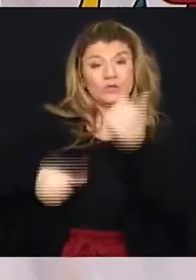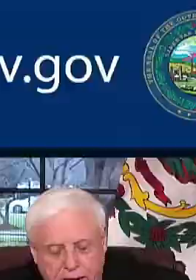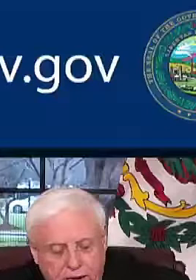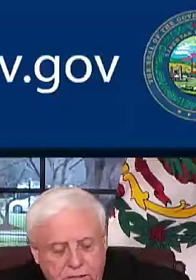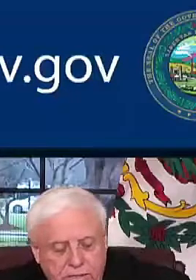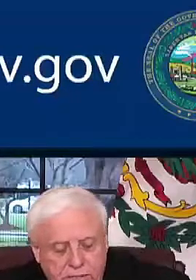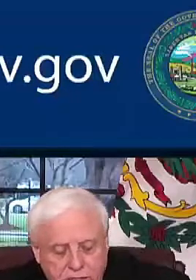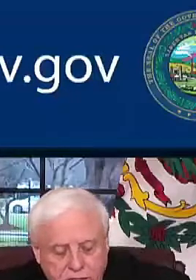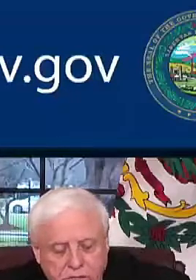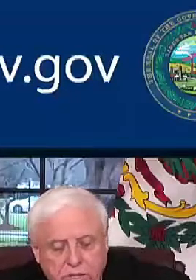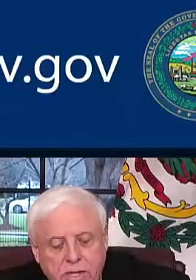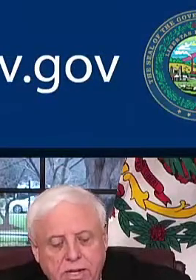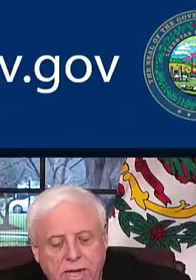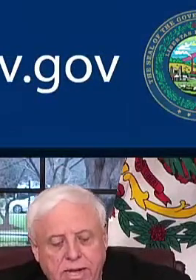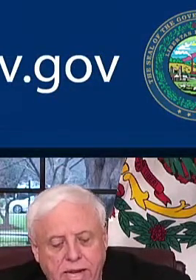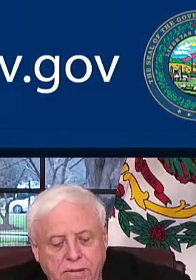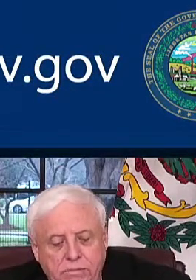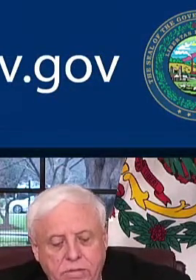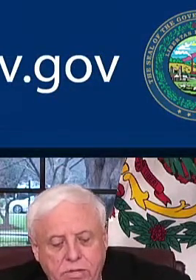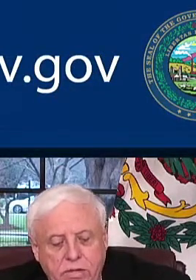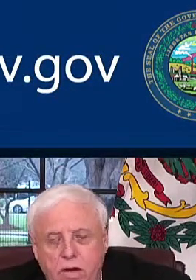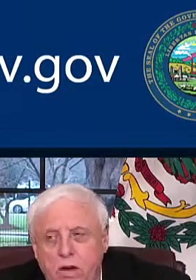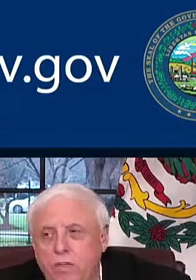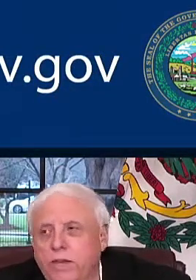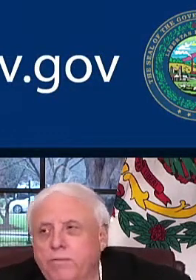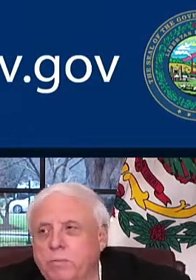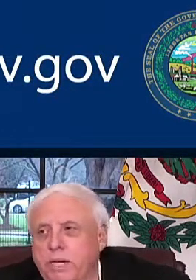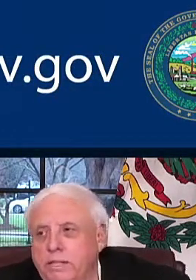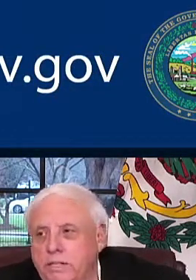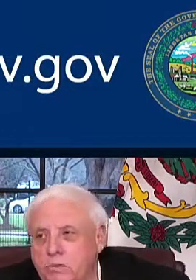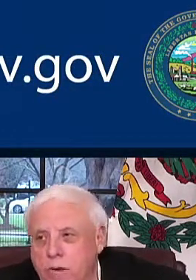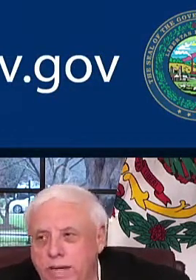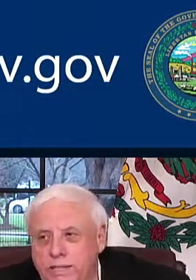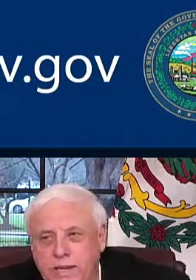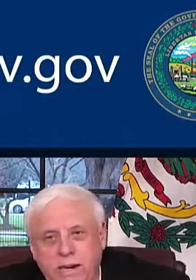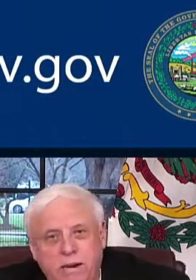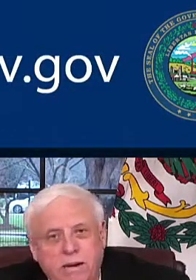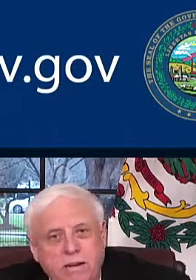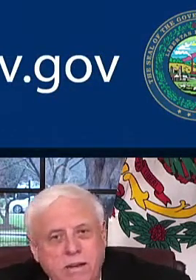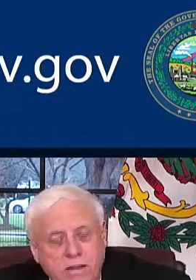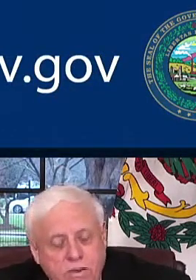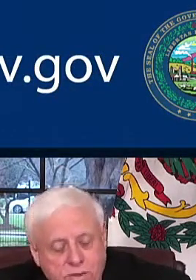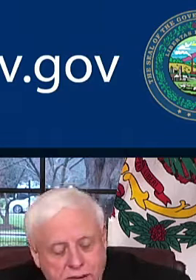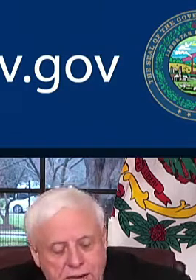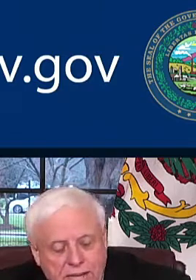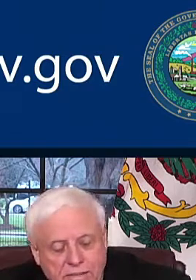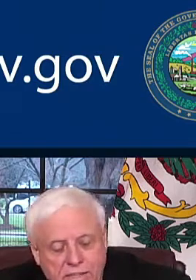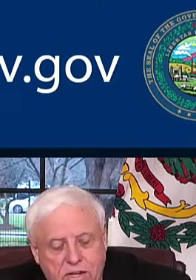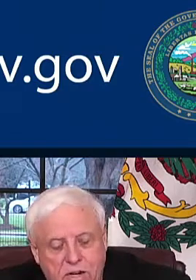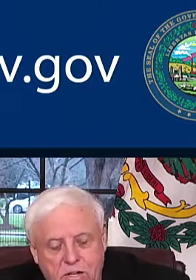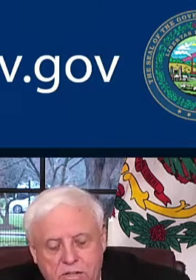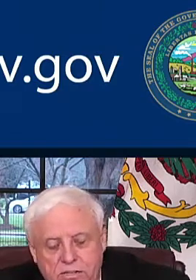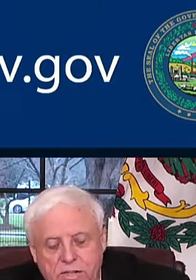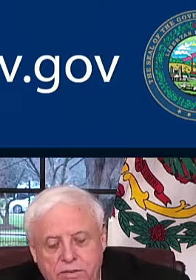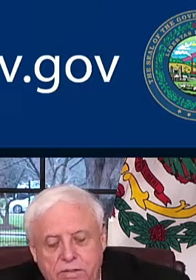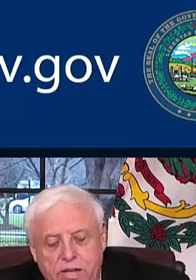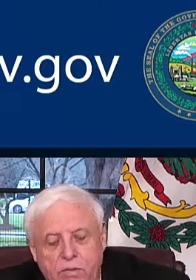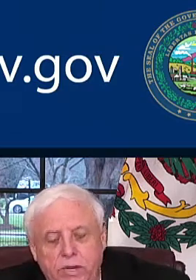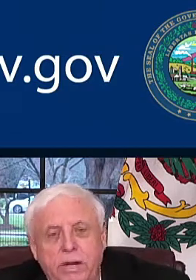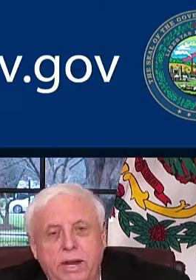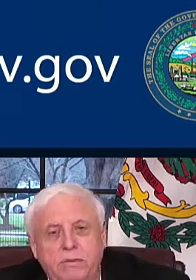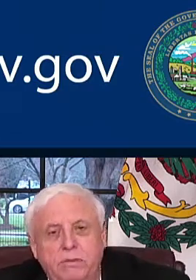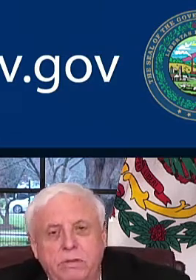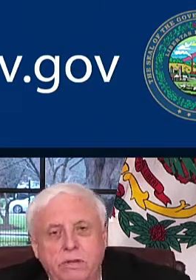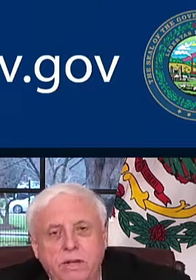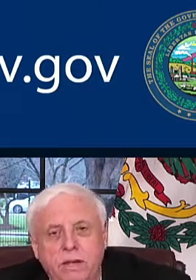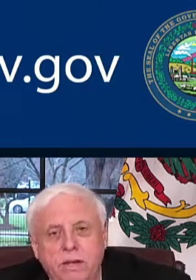It expires soon, and absolutely all the information is right there. You've got to call us and everything.